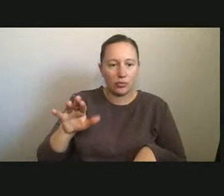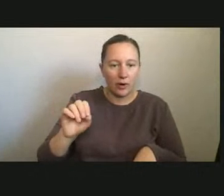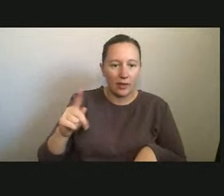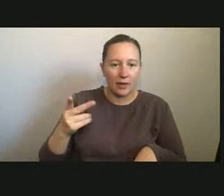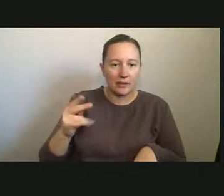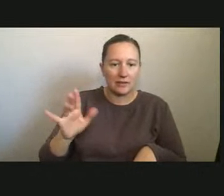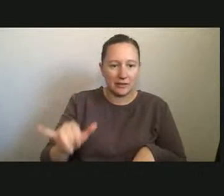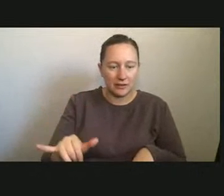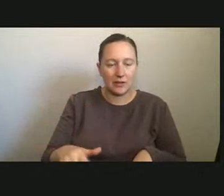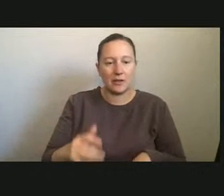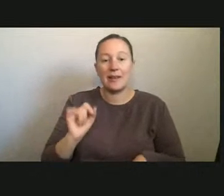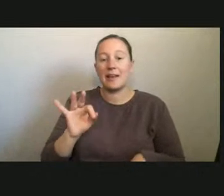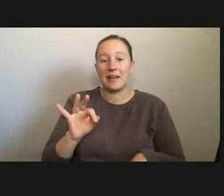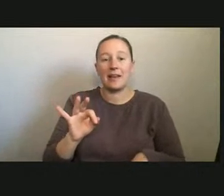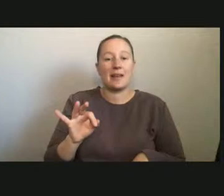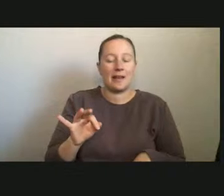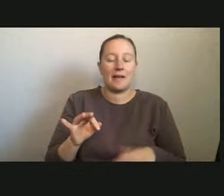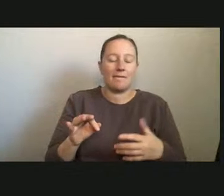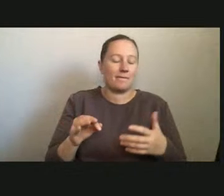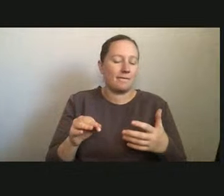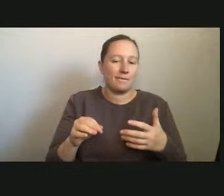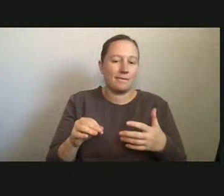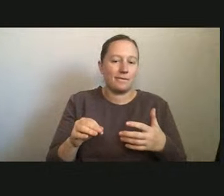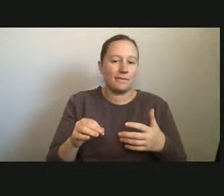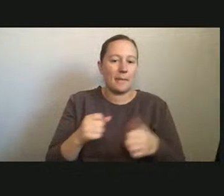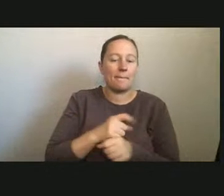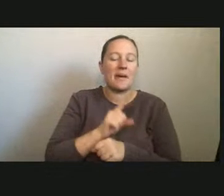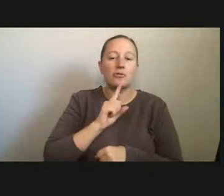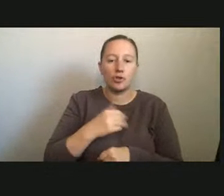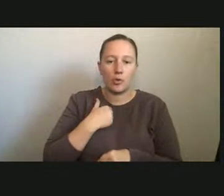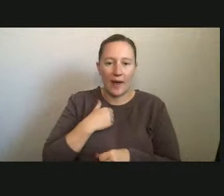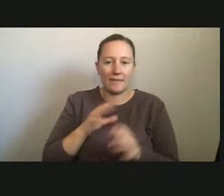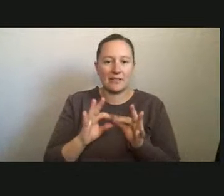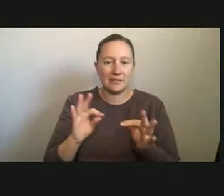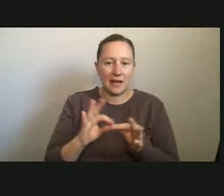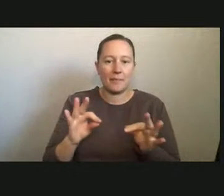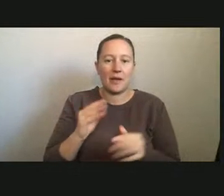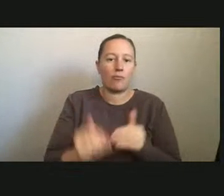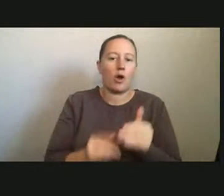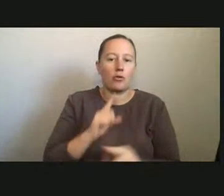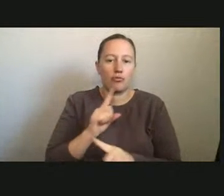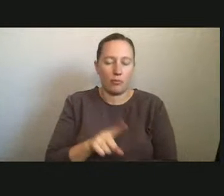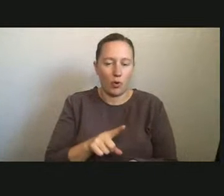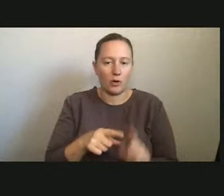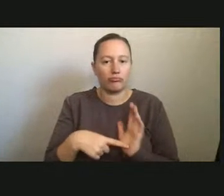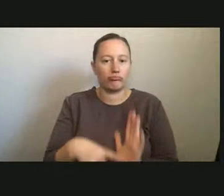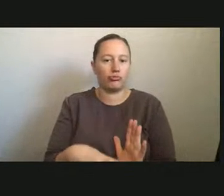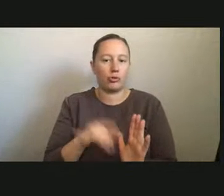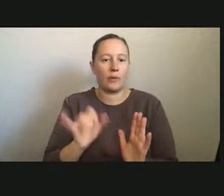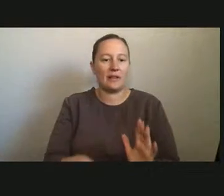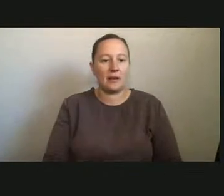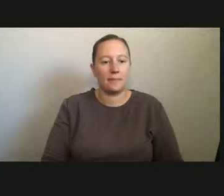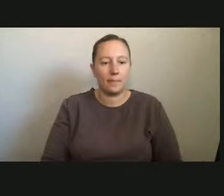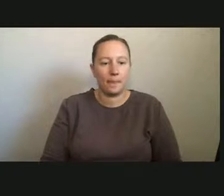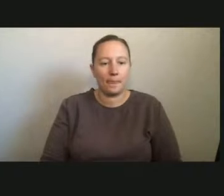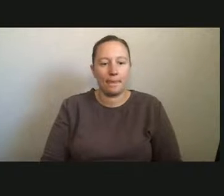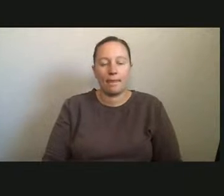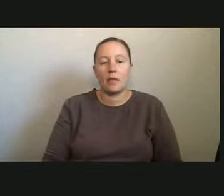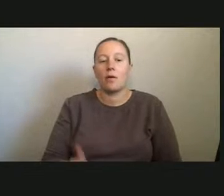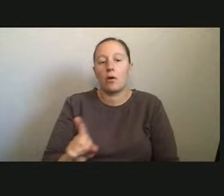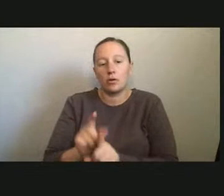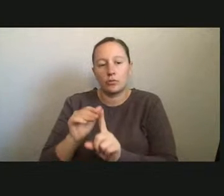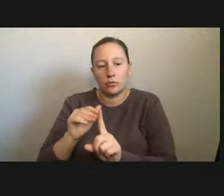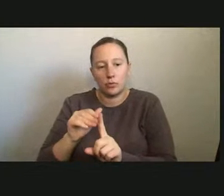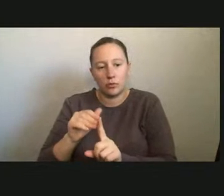in progress, and that's fine, but do make sure you include a statement in your progress report indicating that. And then as a reminder, as